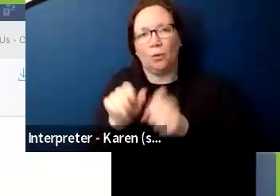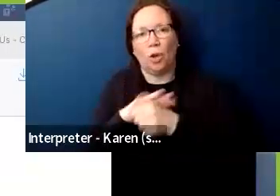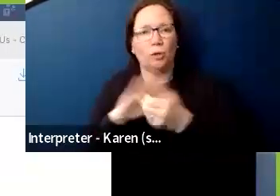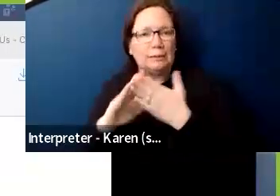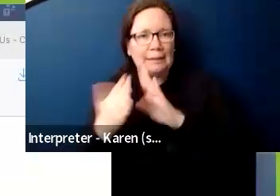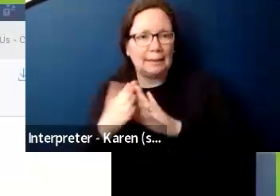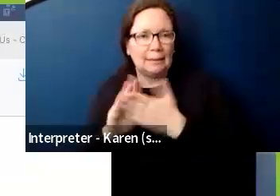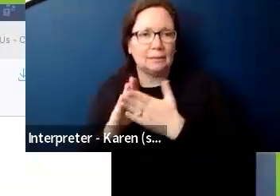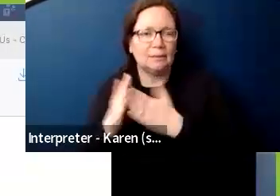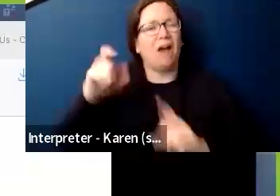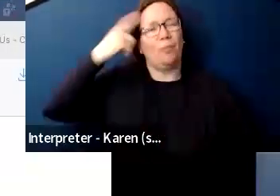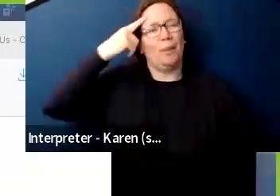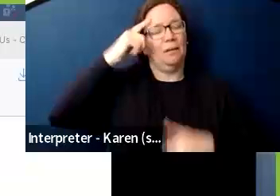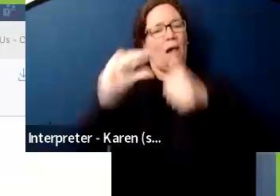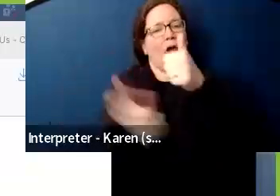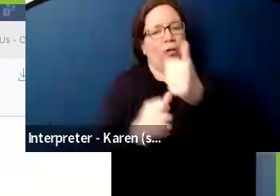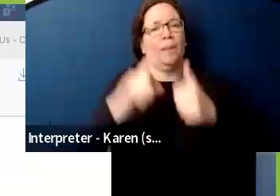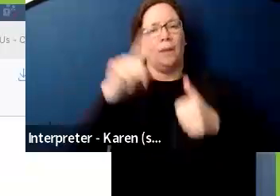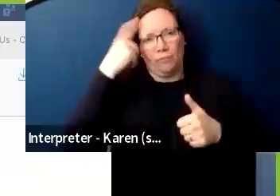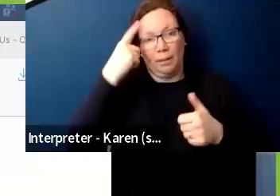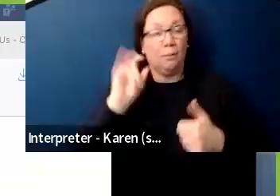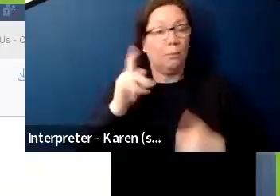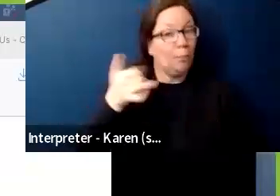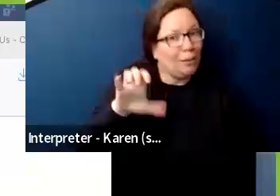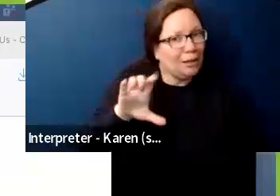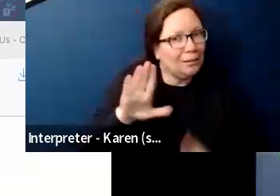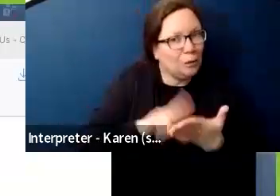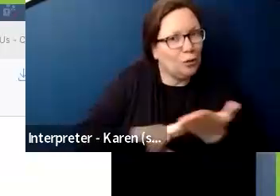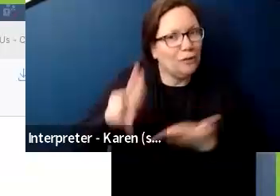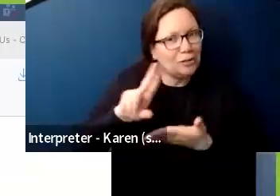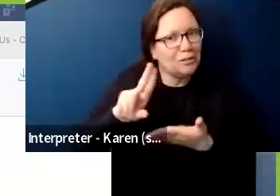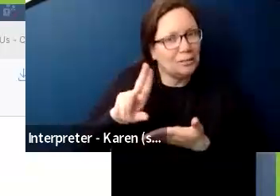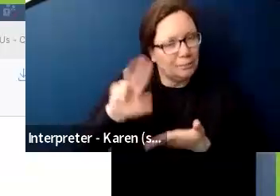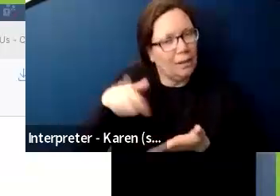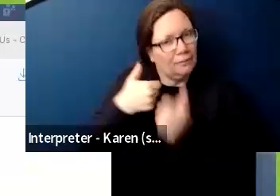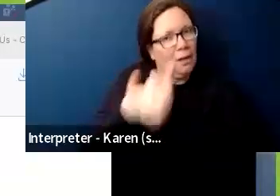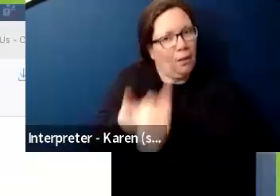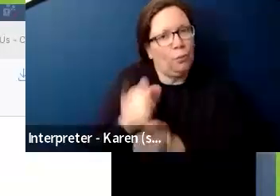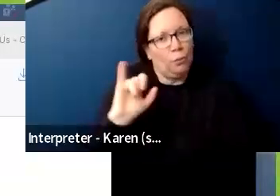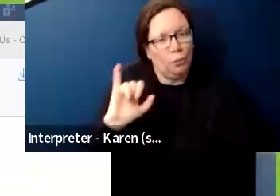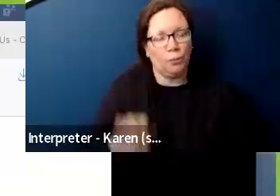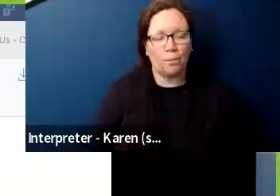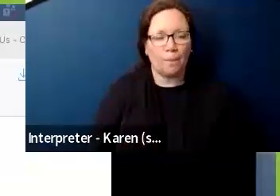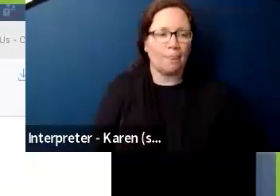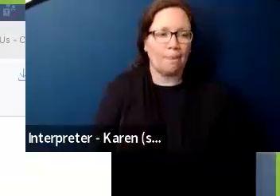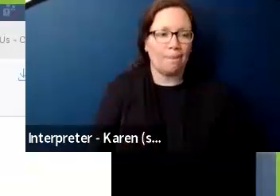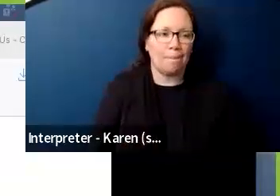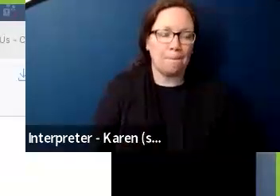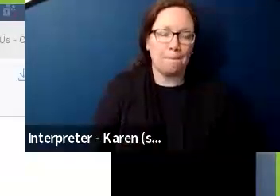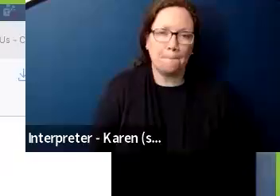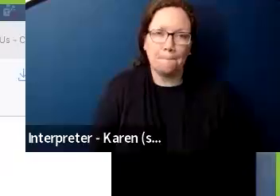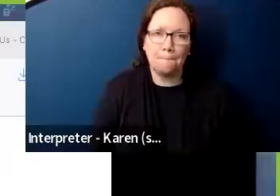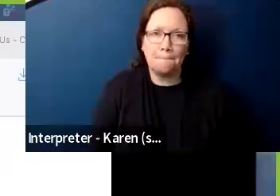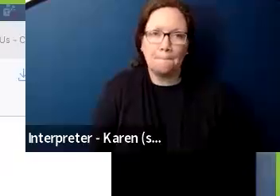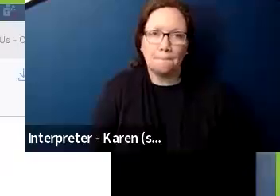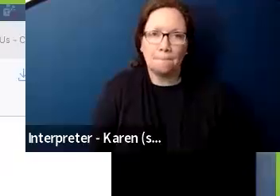local sort of governments. So like a lot of public universities are subject to that, to those standards. And